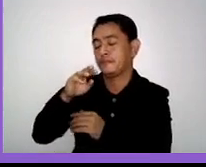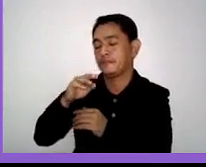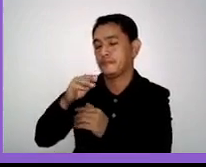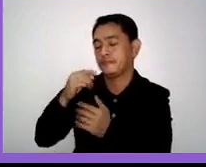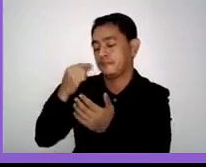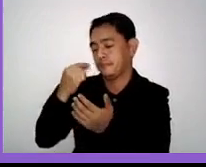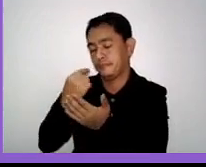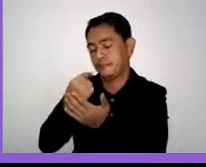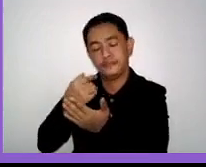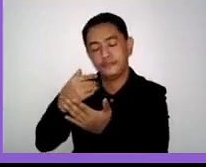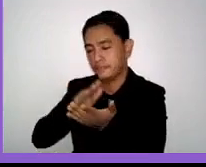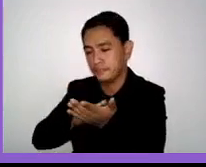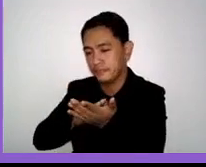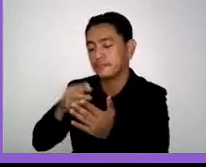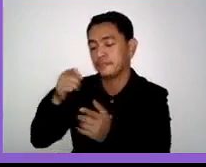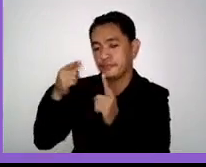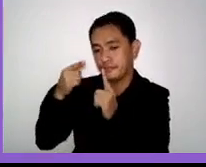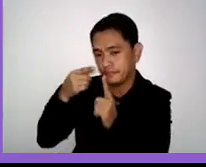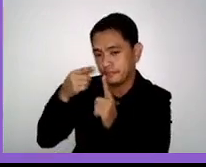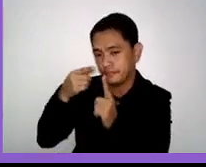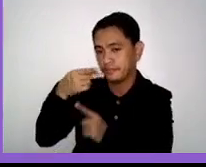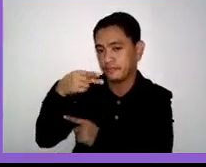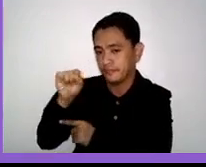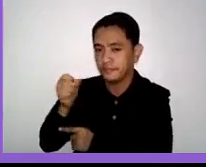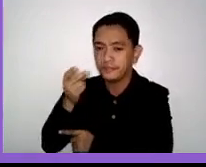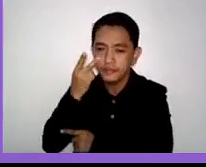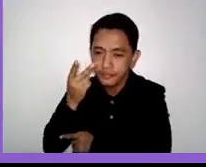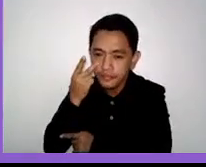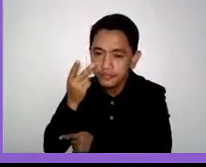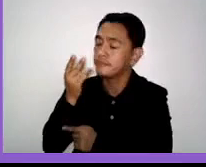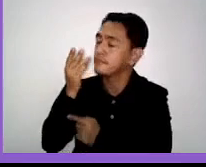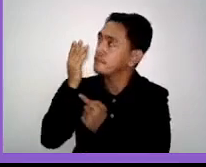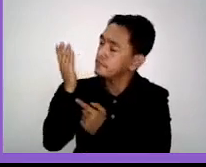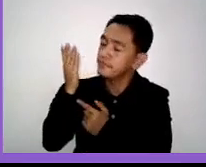will notice the concerns in accuracy,